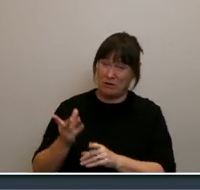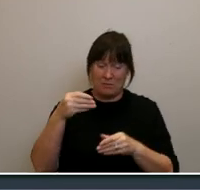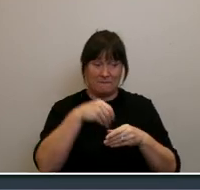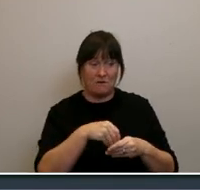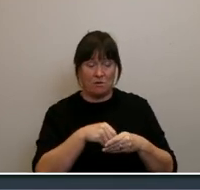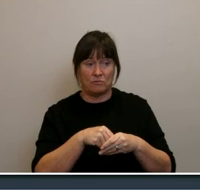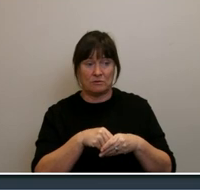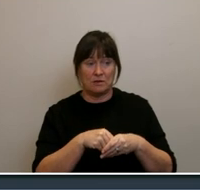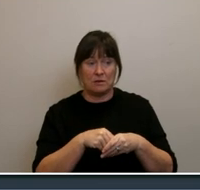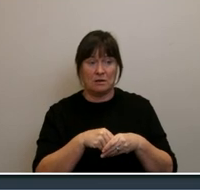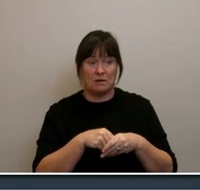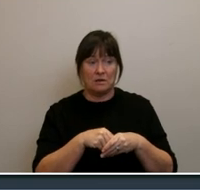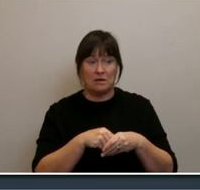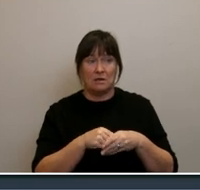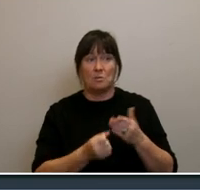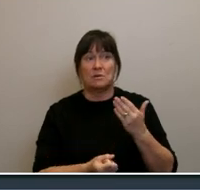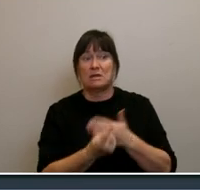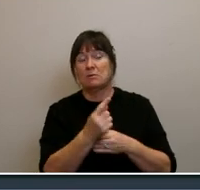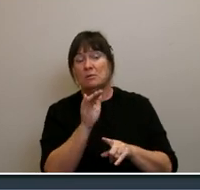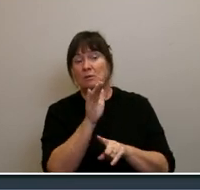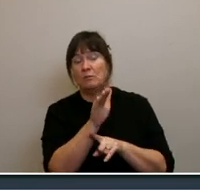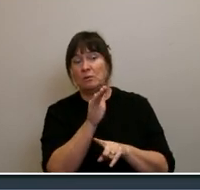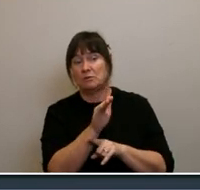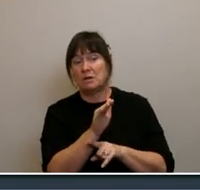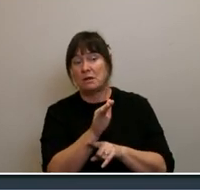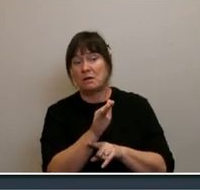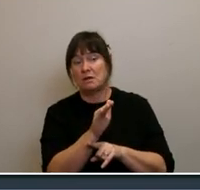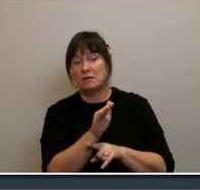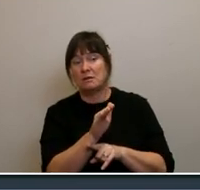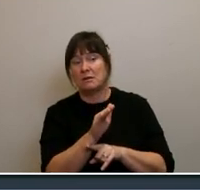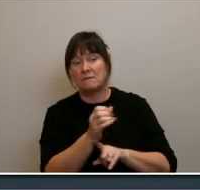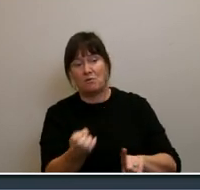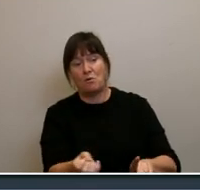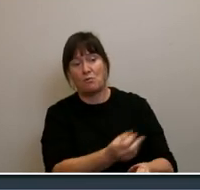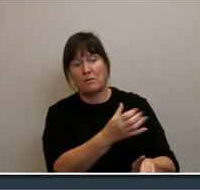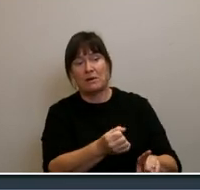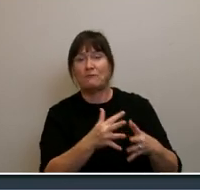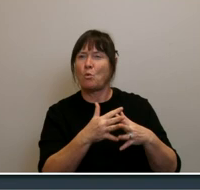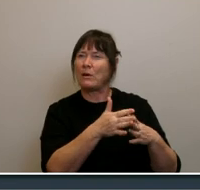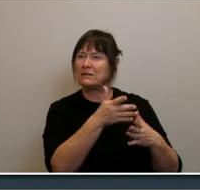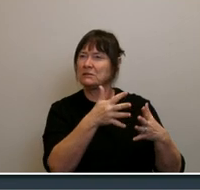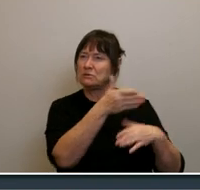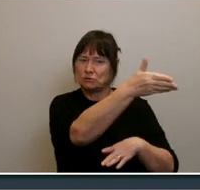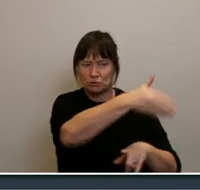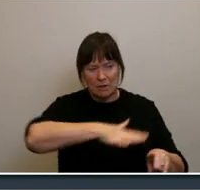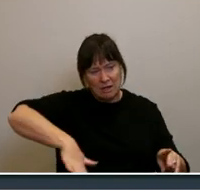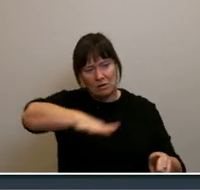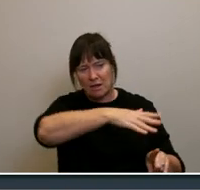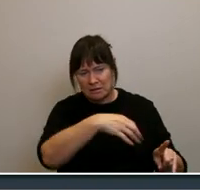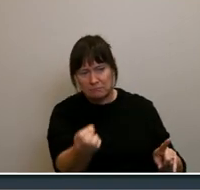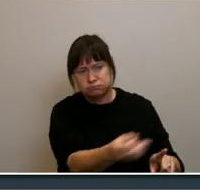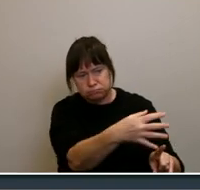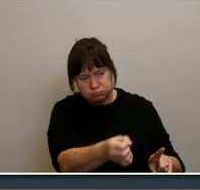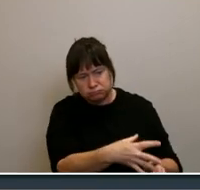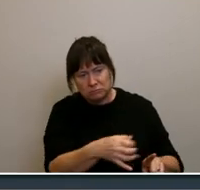in what's happening with the future of replenishment for West Shore. He was the only one that